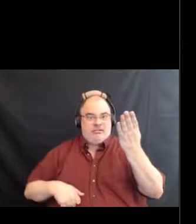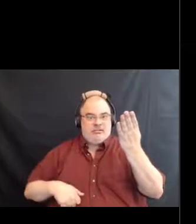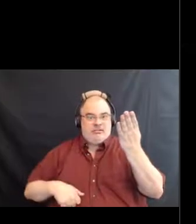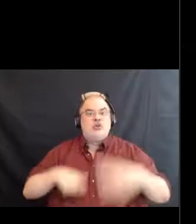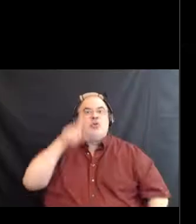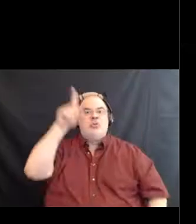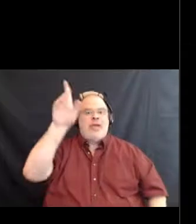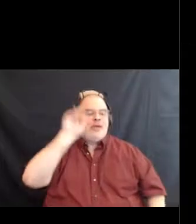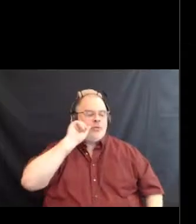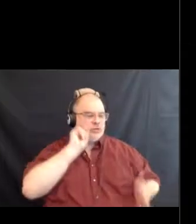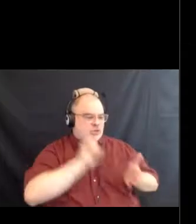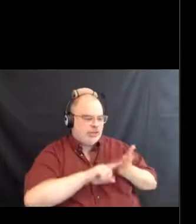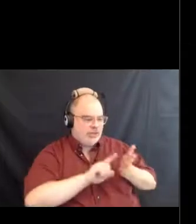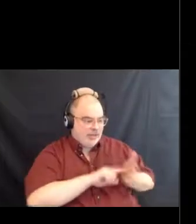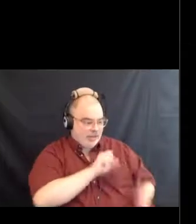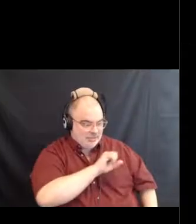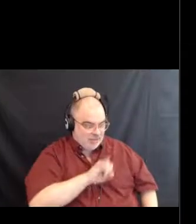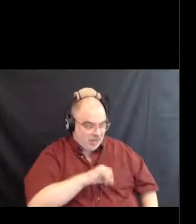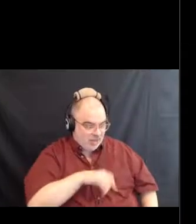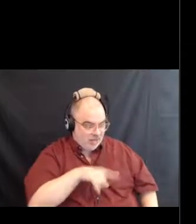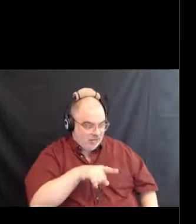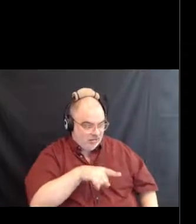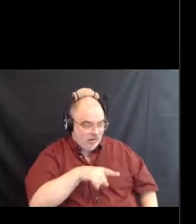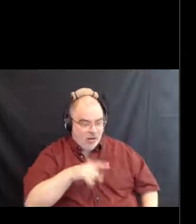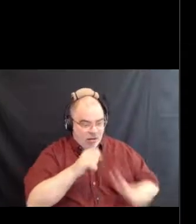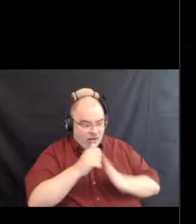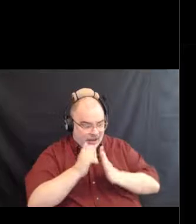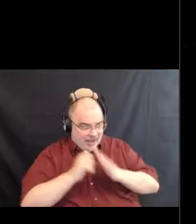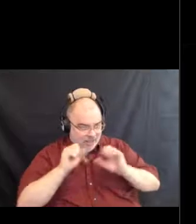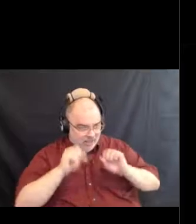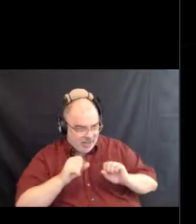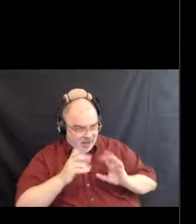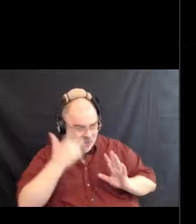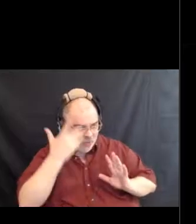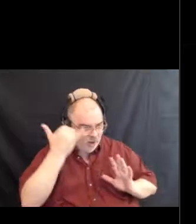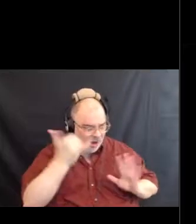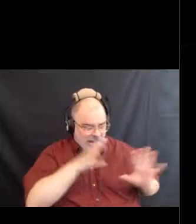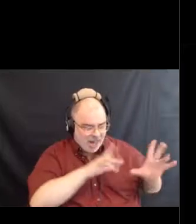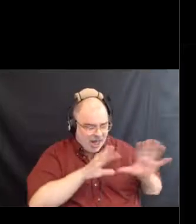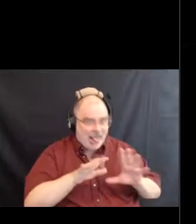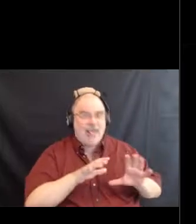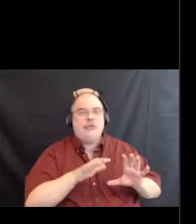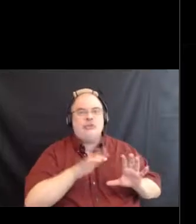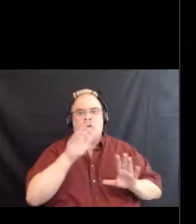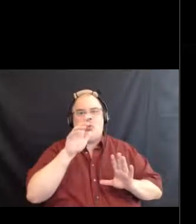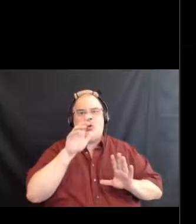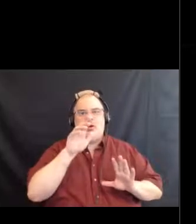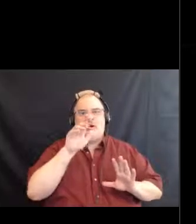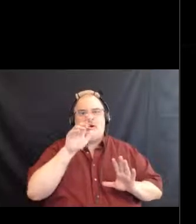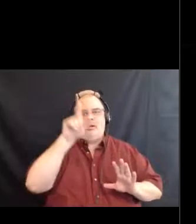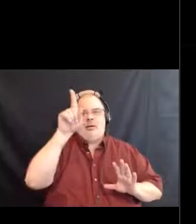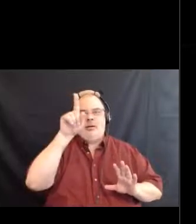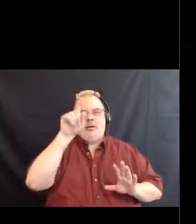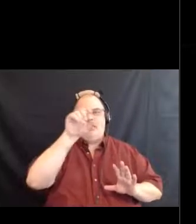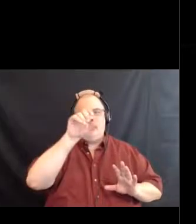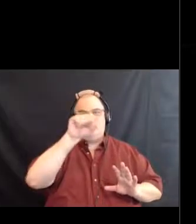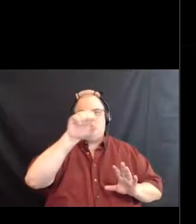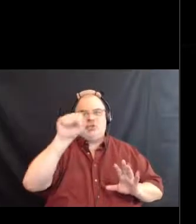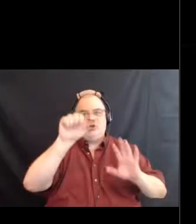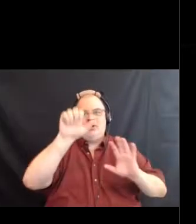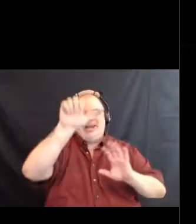account, and if they take money out of their ABLE account, what it's used for. We always encourage people, if they're on SSI, to check out the